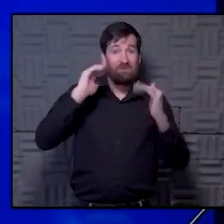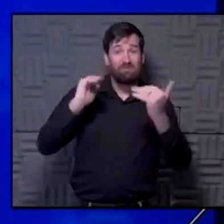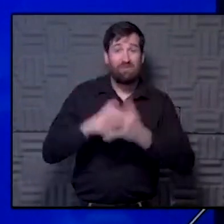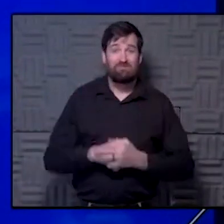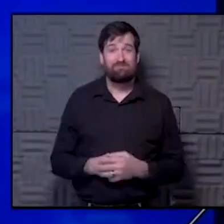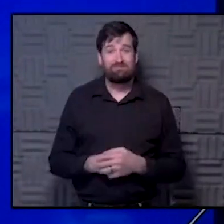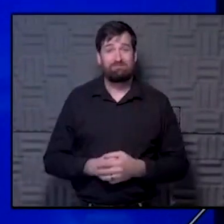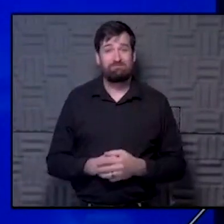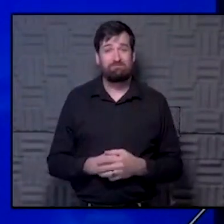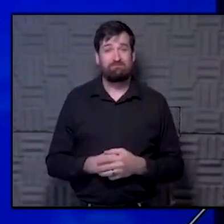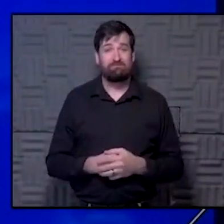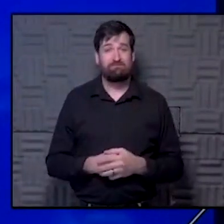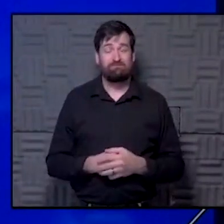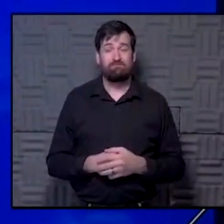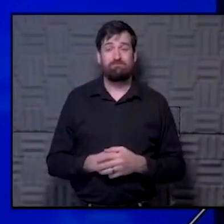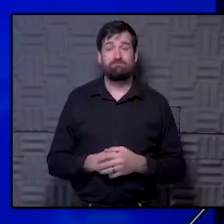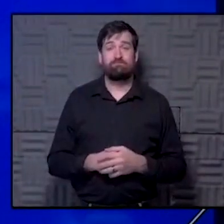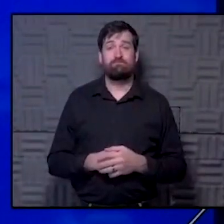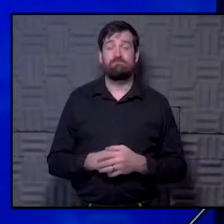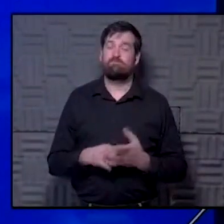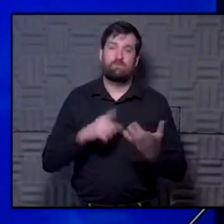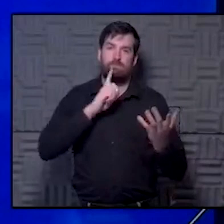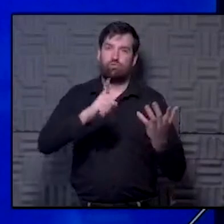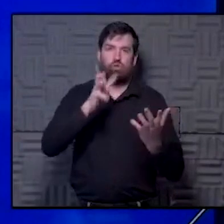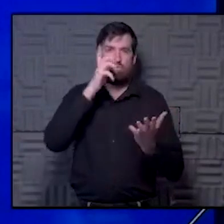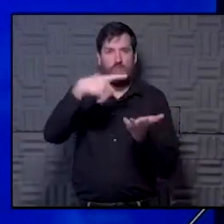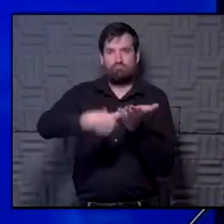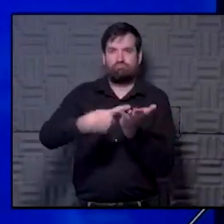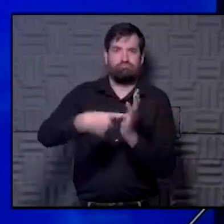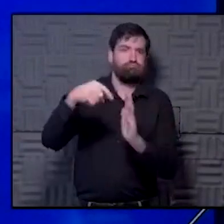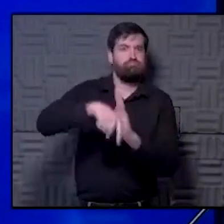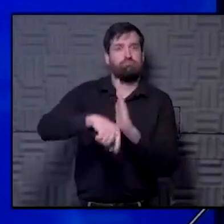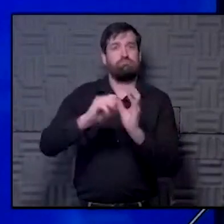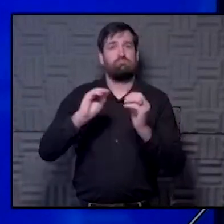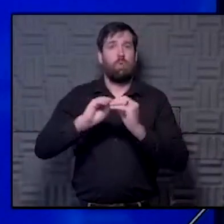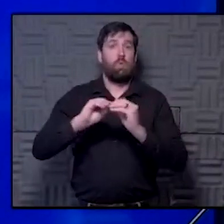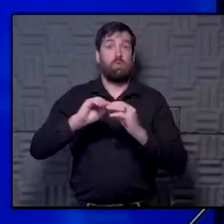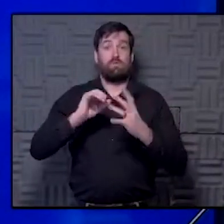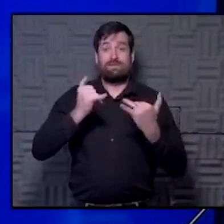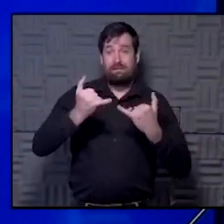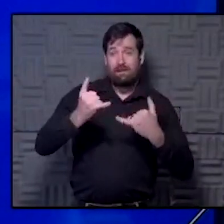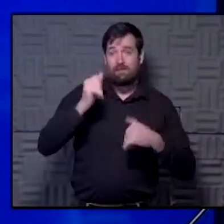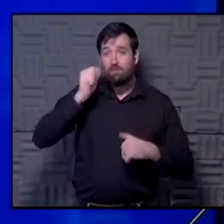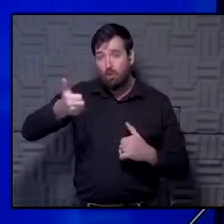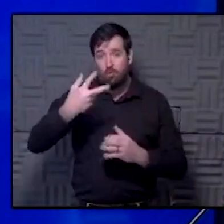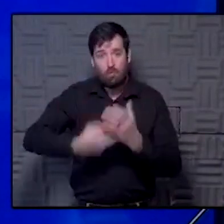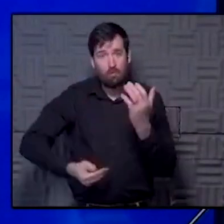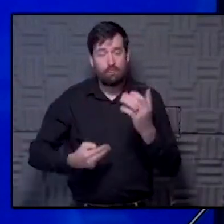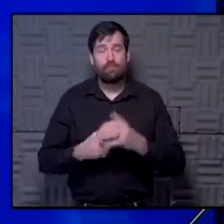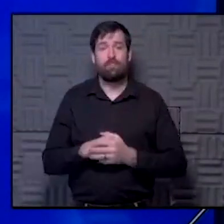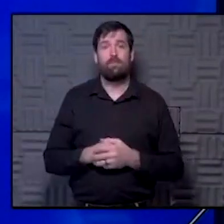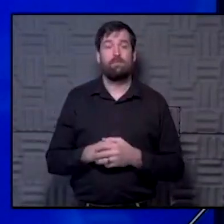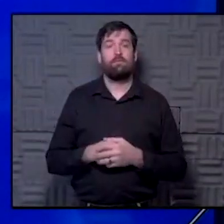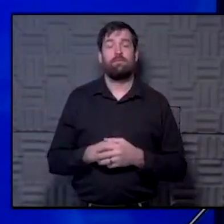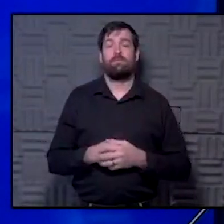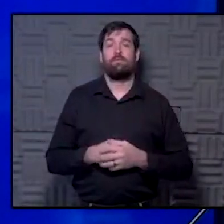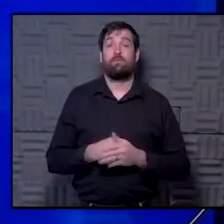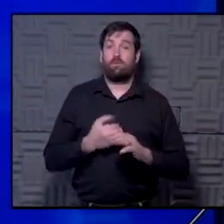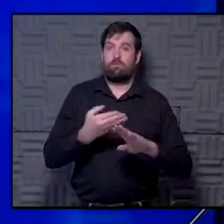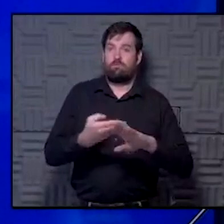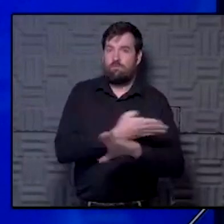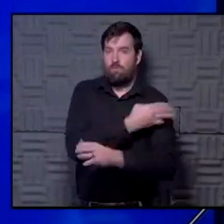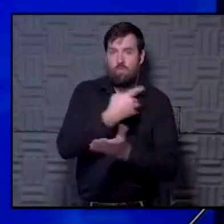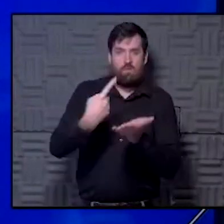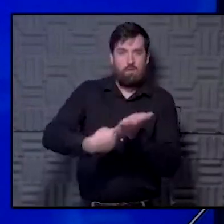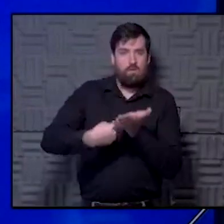continues. I am sure we'll talk much more about those things both today and tomorrow. But before we jump into